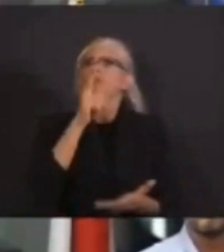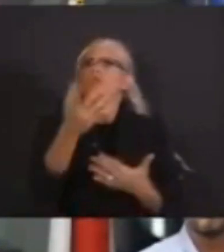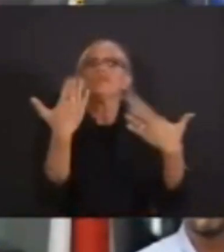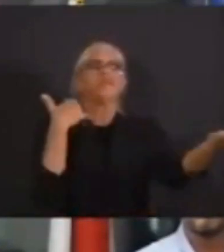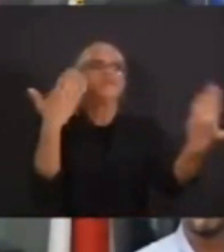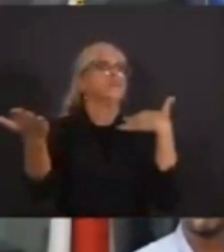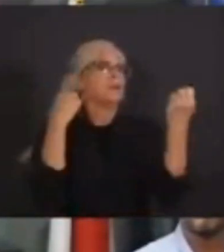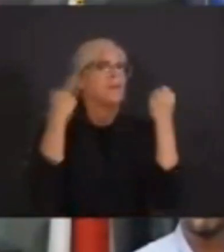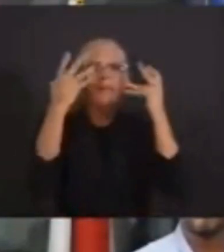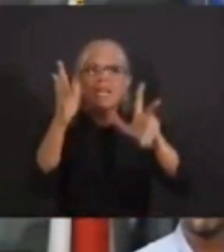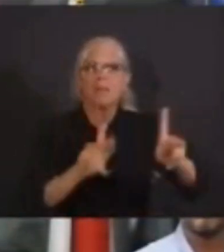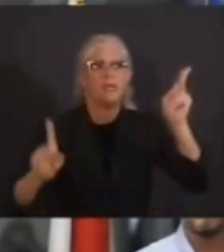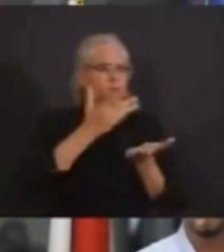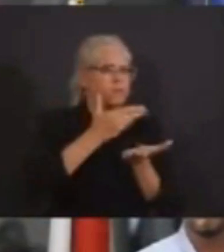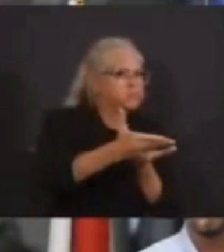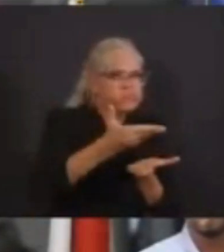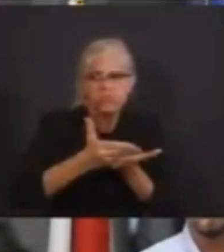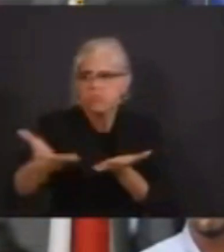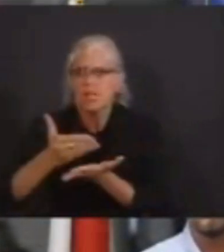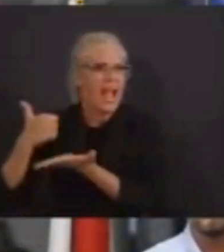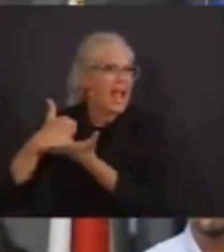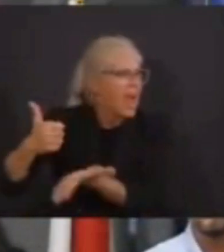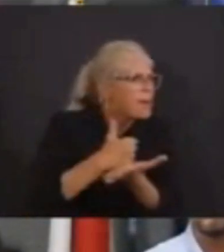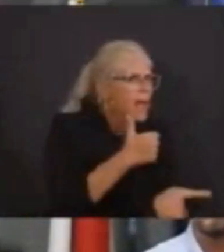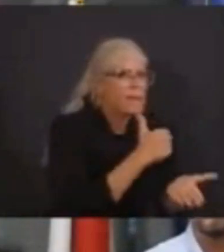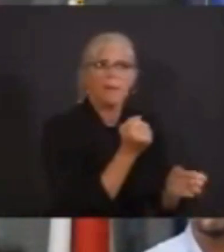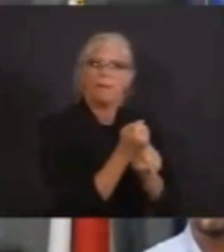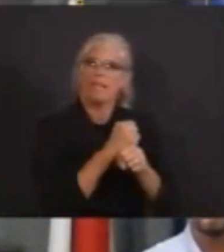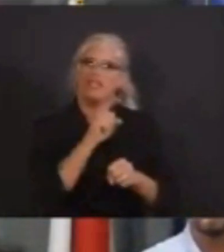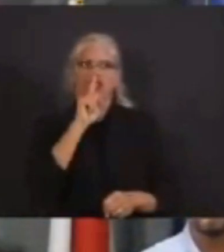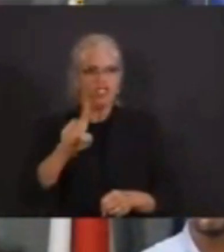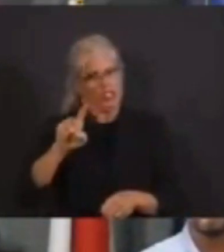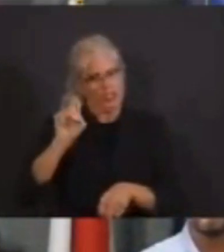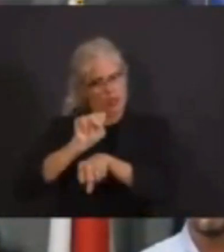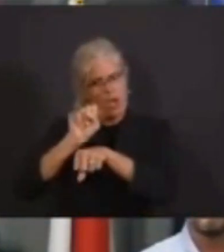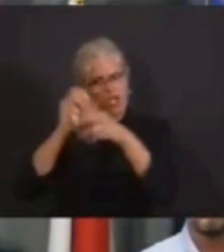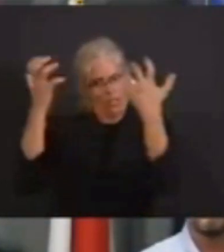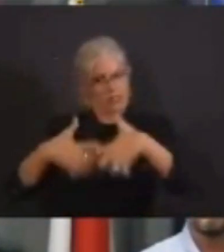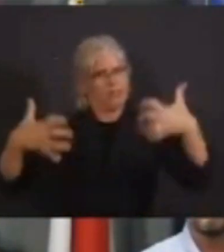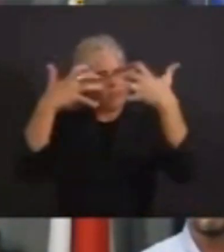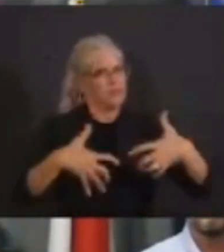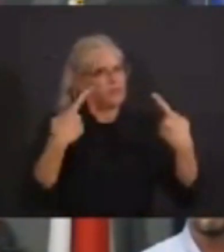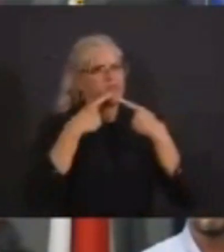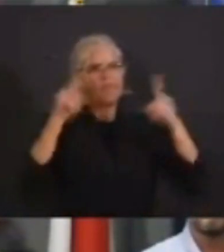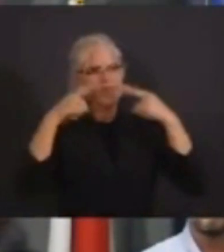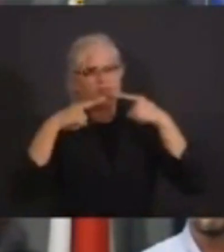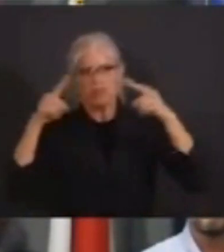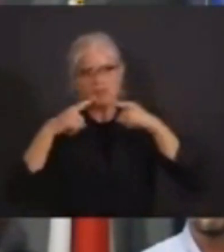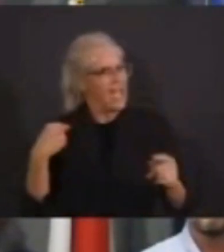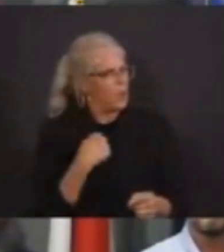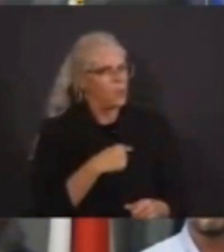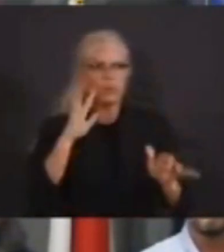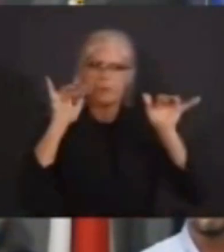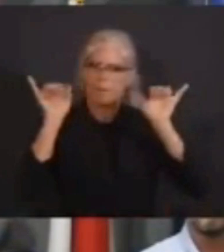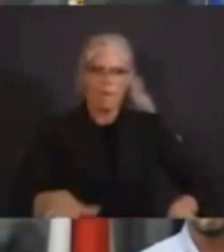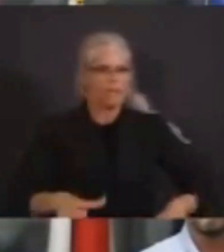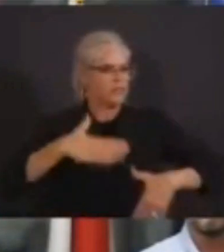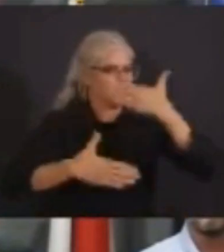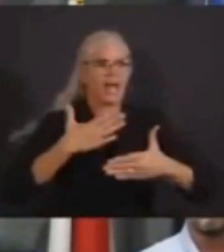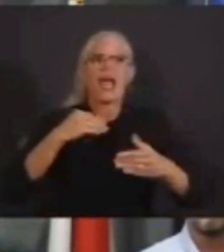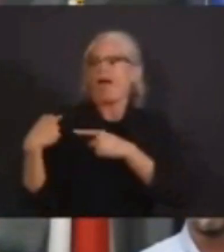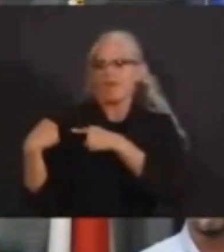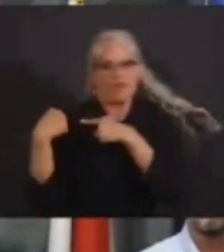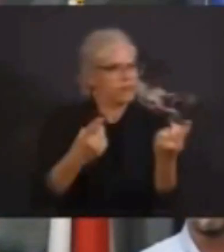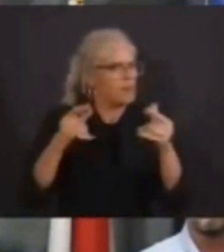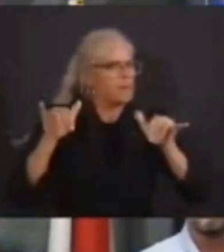in the state of Florida to be able to get the job done. And that's just what we're going to continue to do. That's what we've always done when